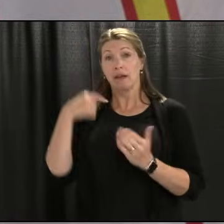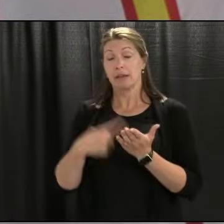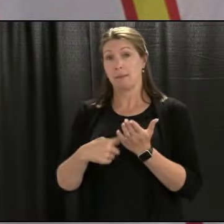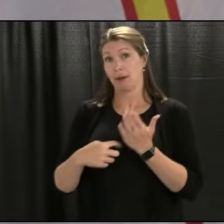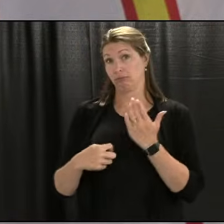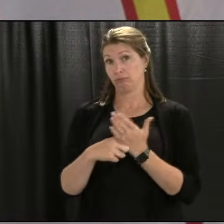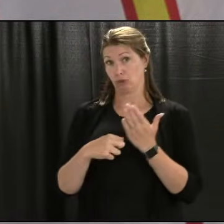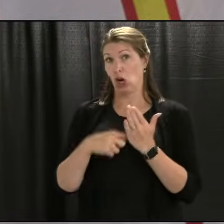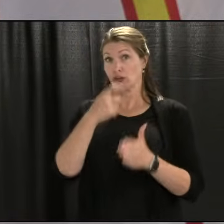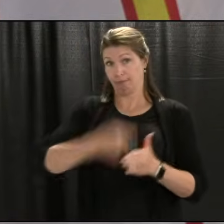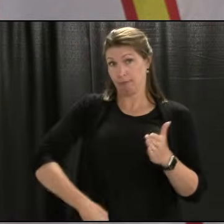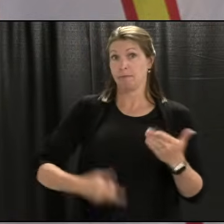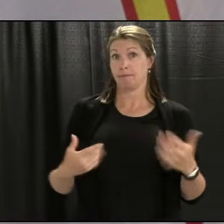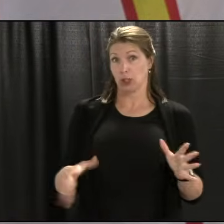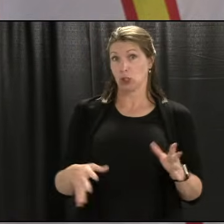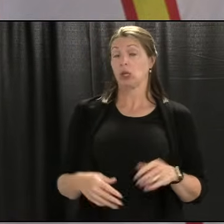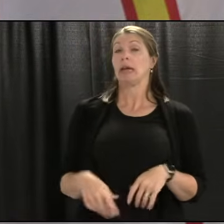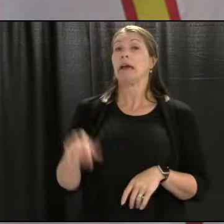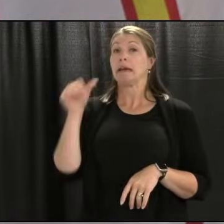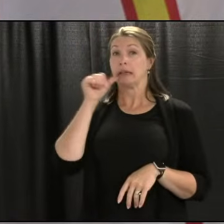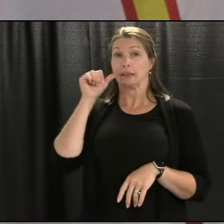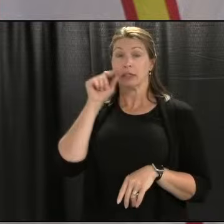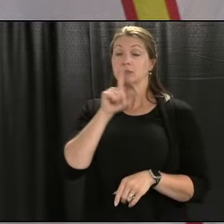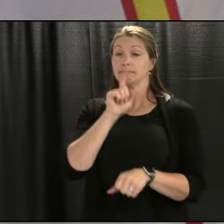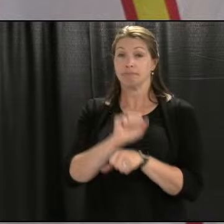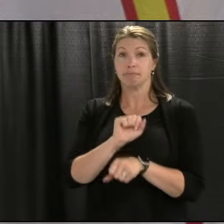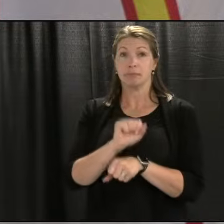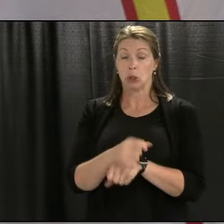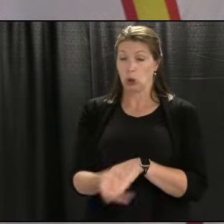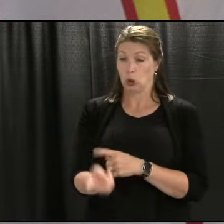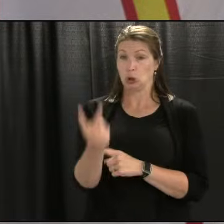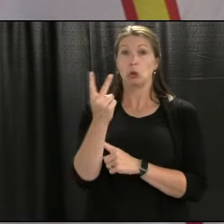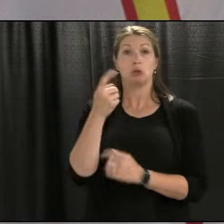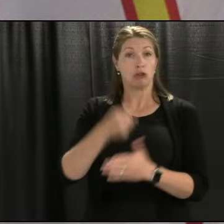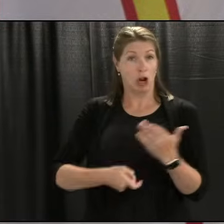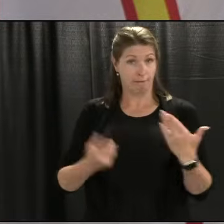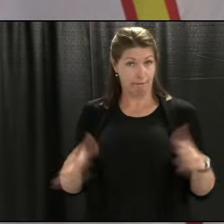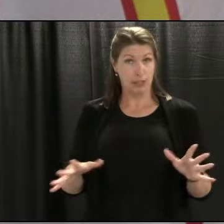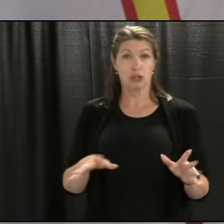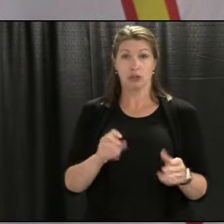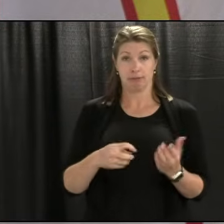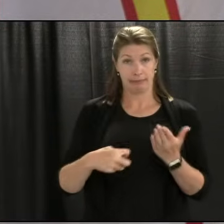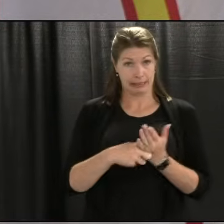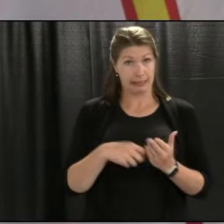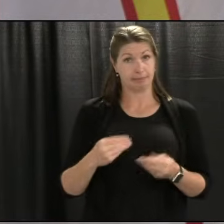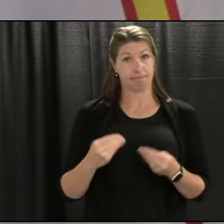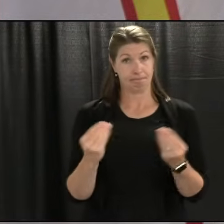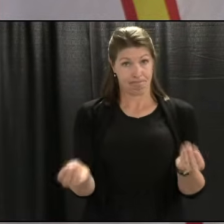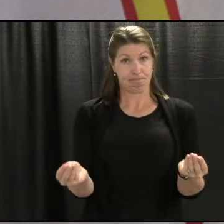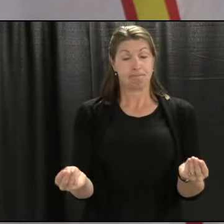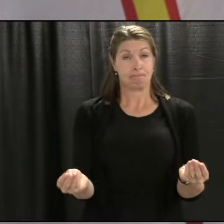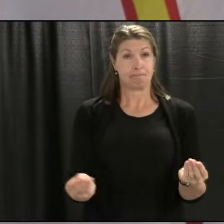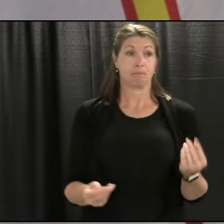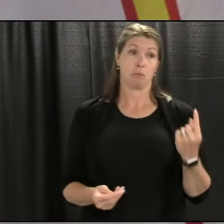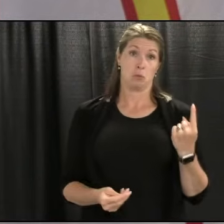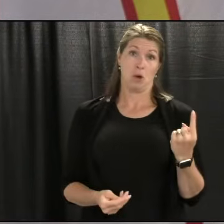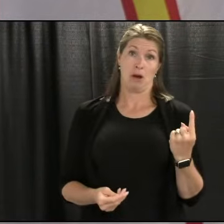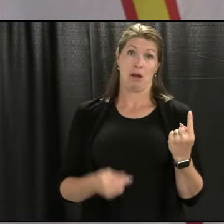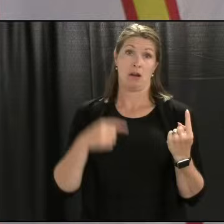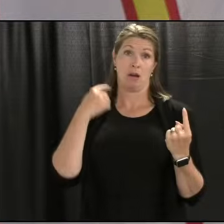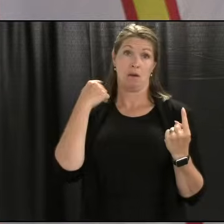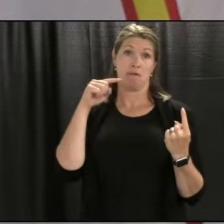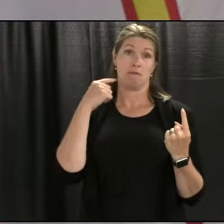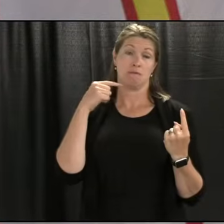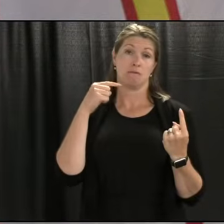issued under our Forestry Act regulations with the new penalties that were put in place. One has been issued to an individual for using